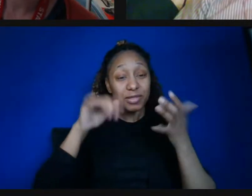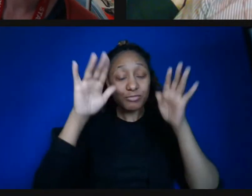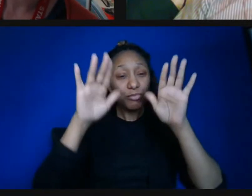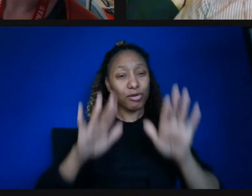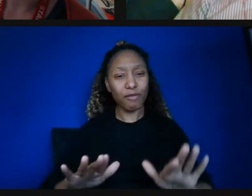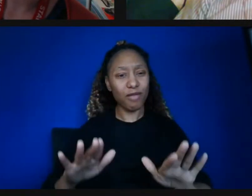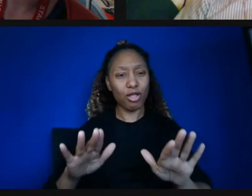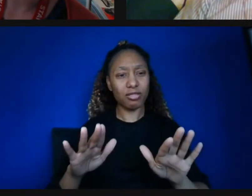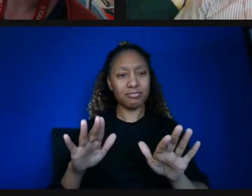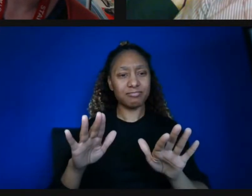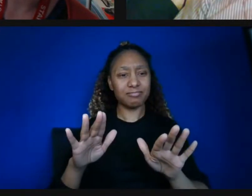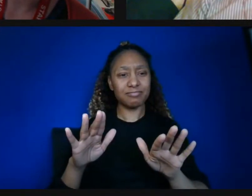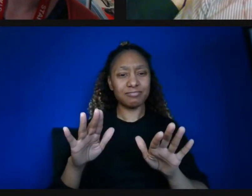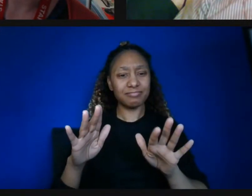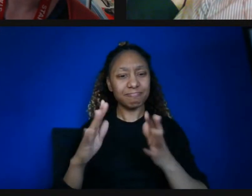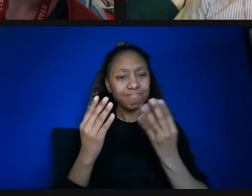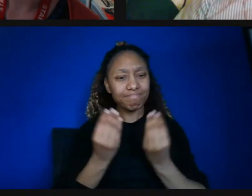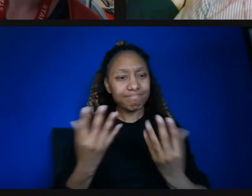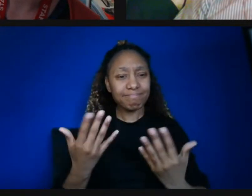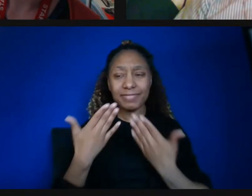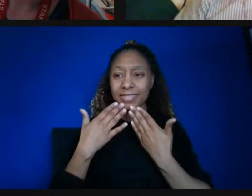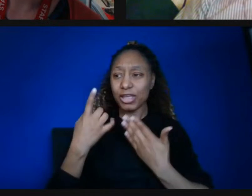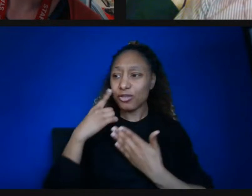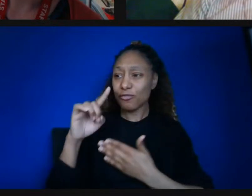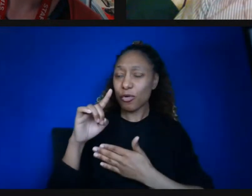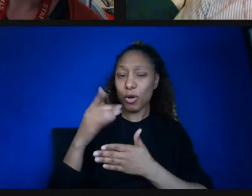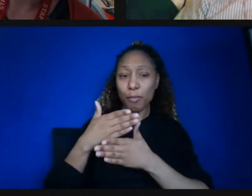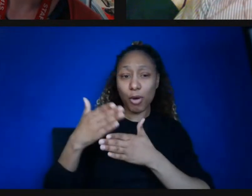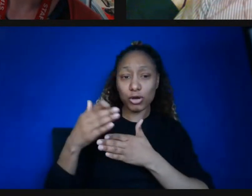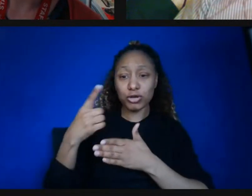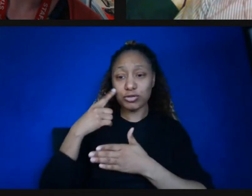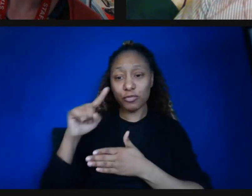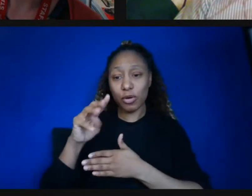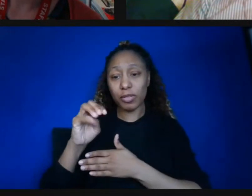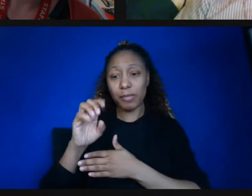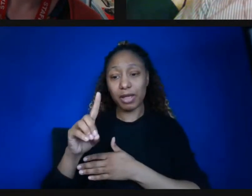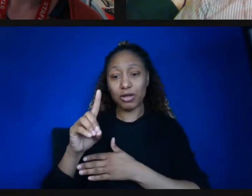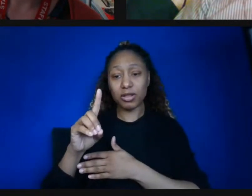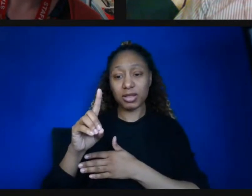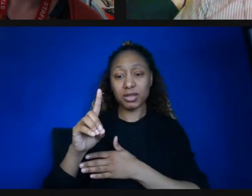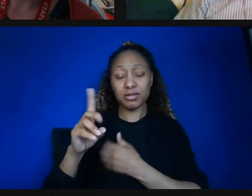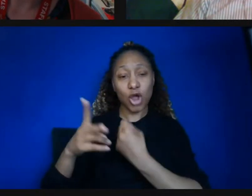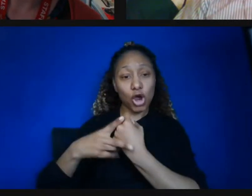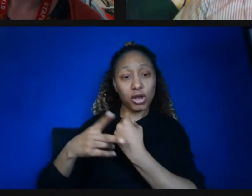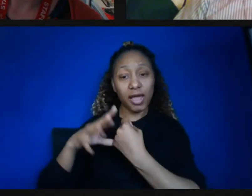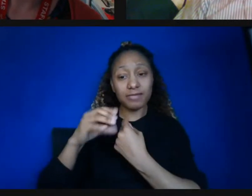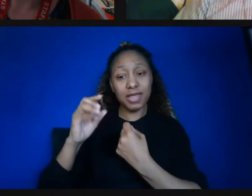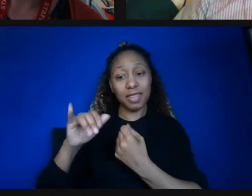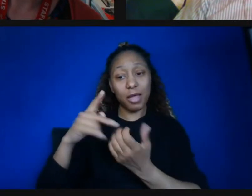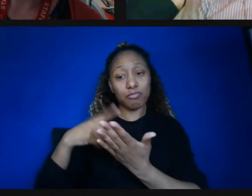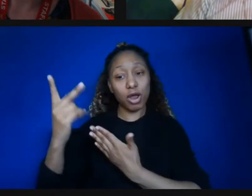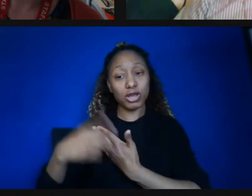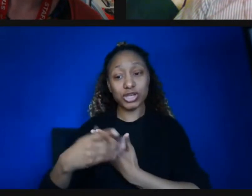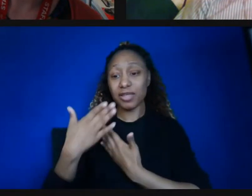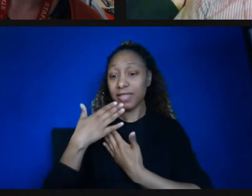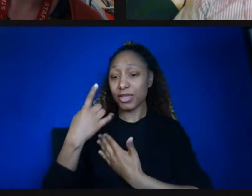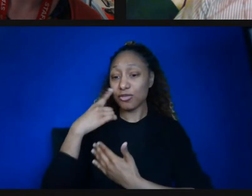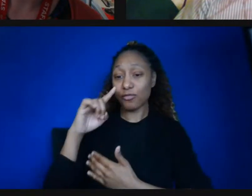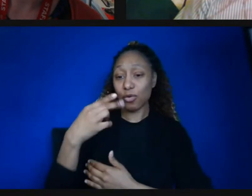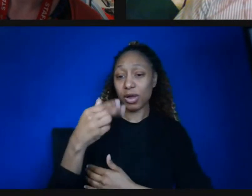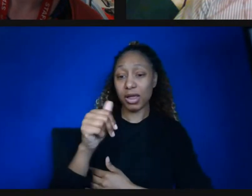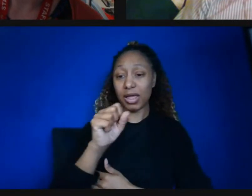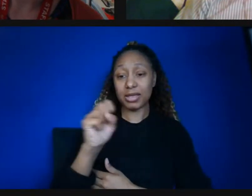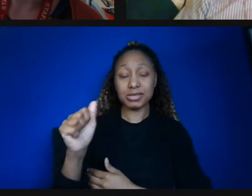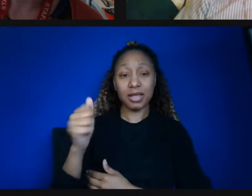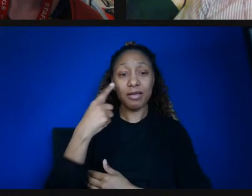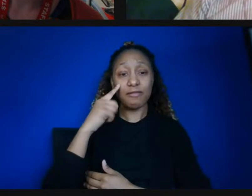content. I'd also like to thank our partners at the Maryland State Archives and the Maryland 4 Centuries Project. Thank you to the Hearing and Speech Agency for providing